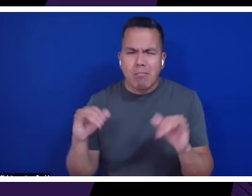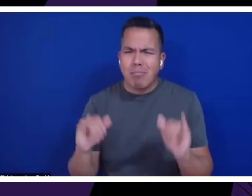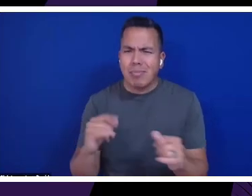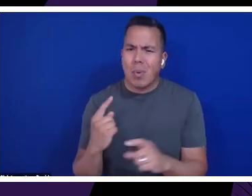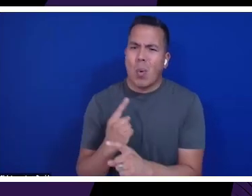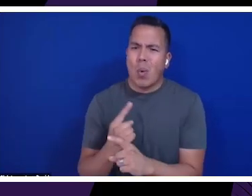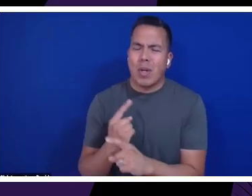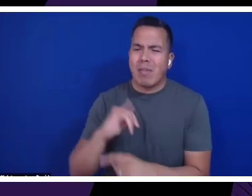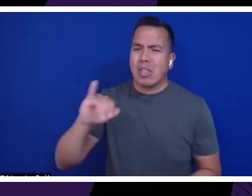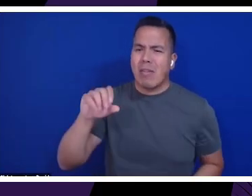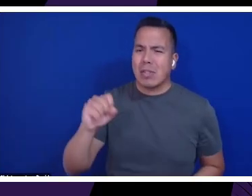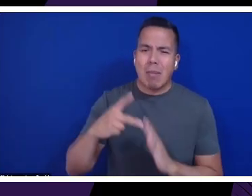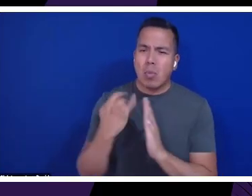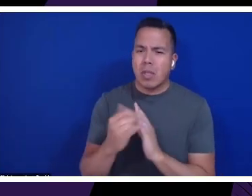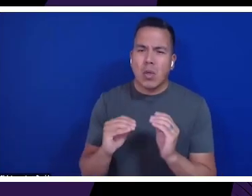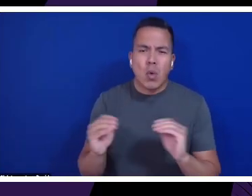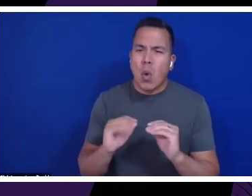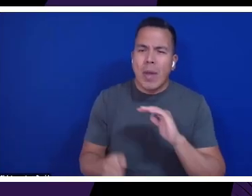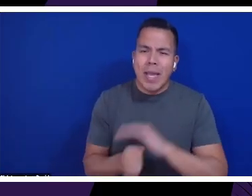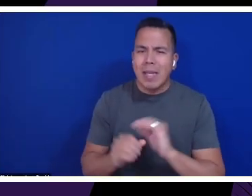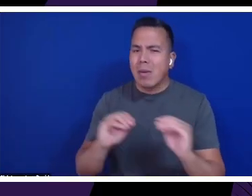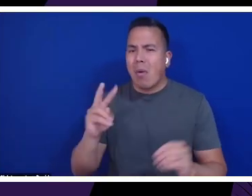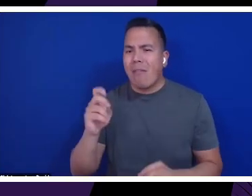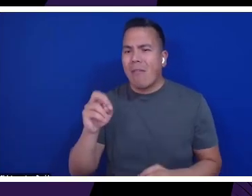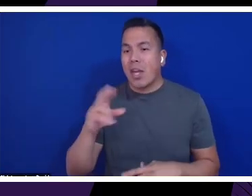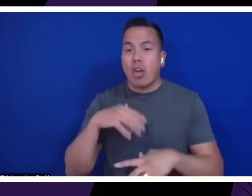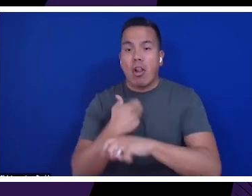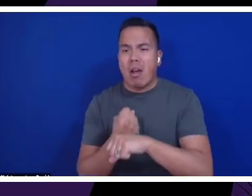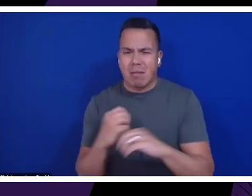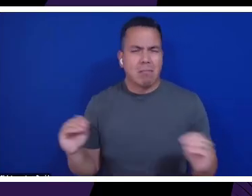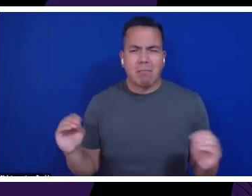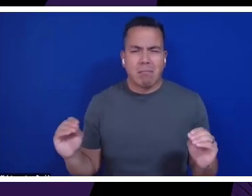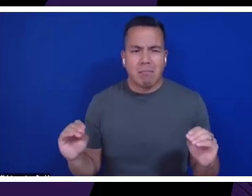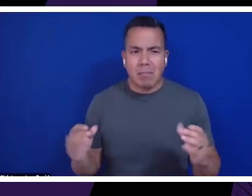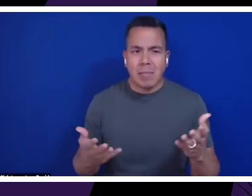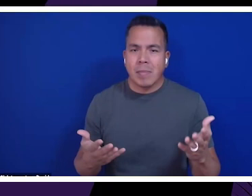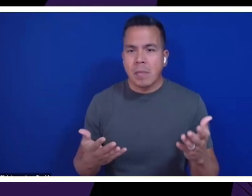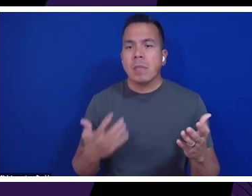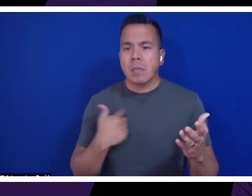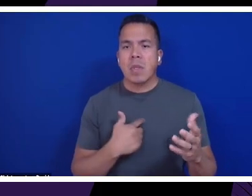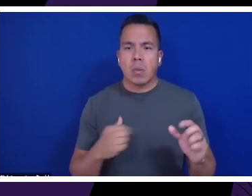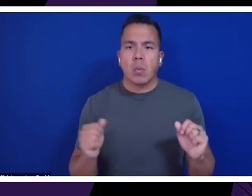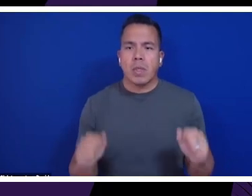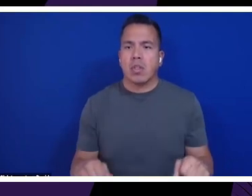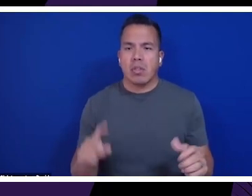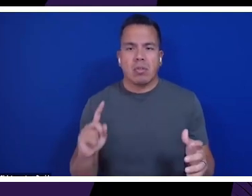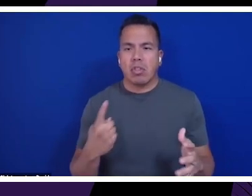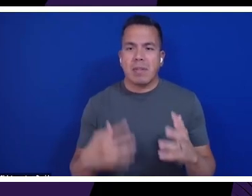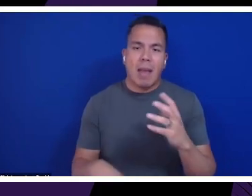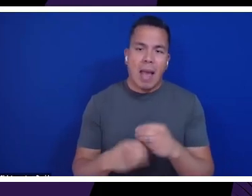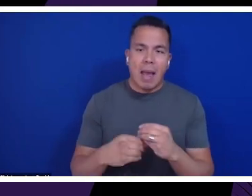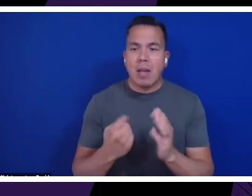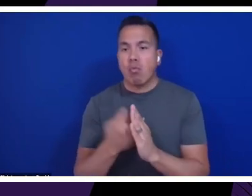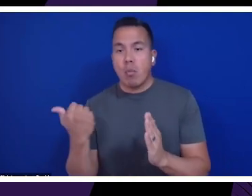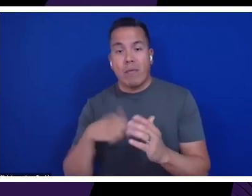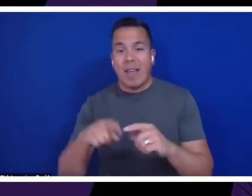project. There's nothing hidden, no vendor lock-in is imposed on us. And we could, just add or remove any